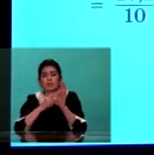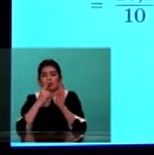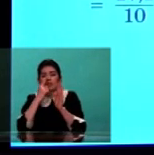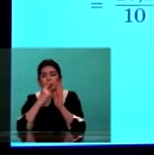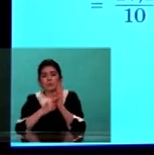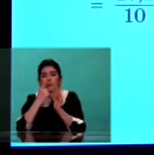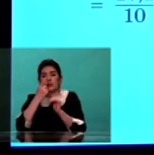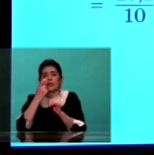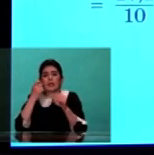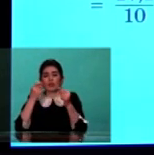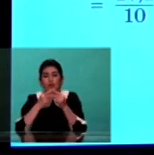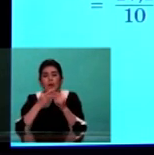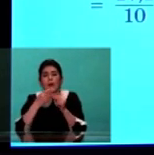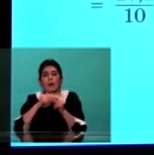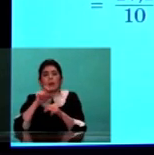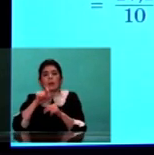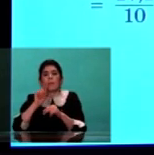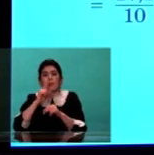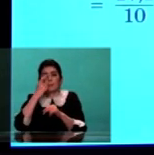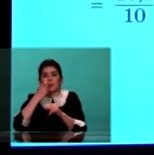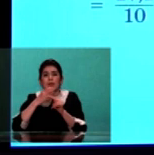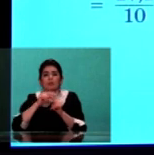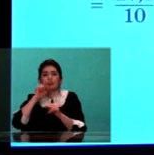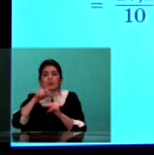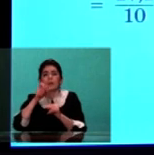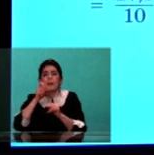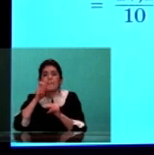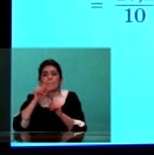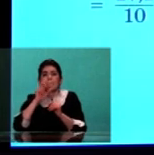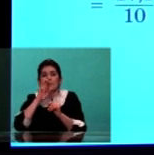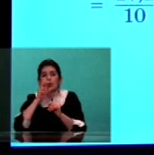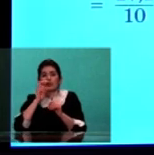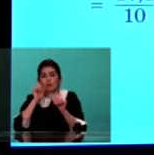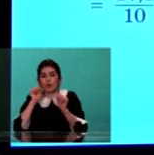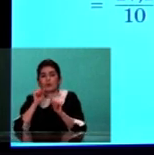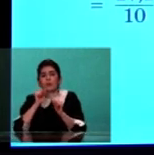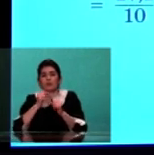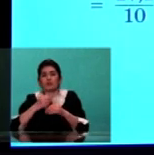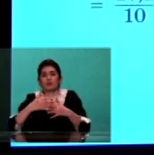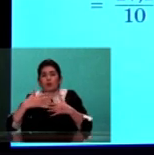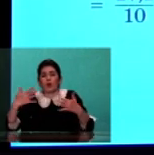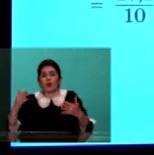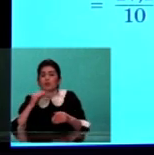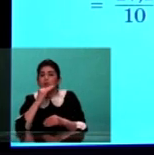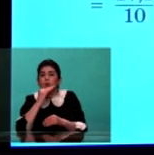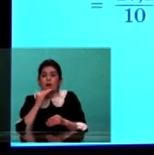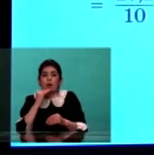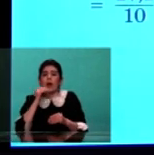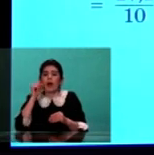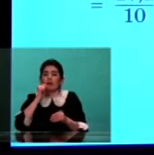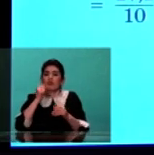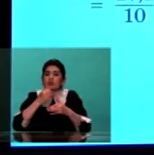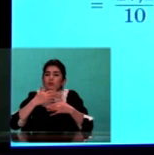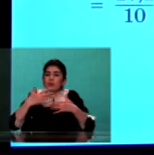1.71 ga teng bo'ldi. Bu nimani bildiradi? Ya'ni B sportchining sochilishi ko'proq ekan. A